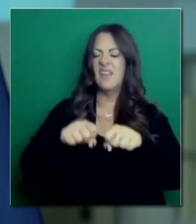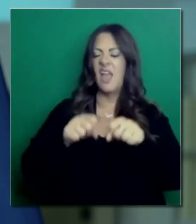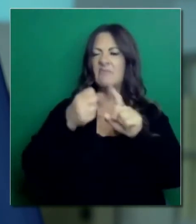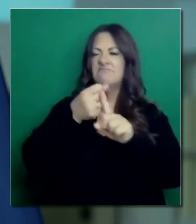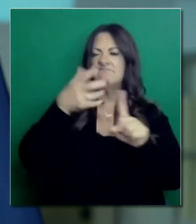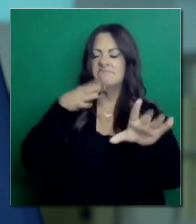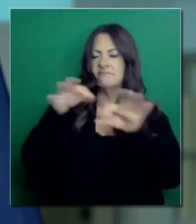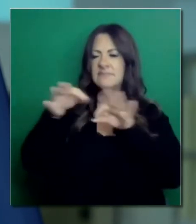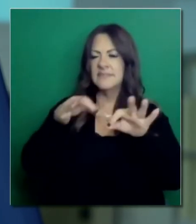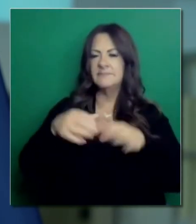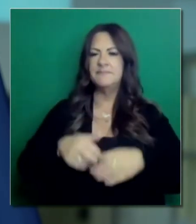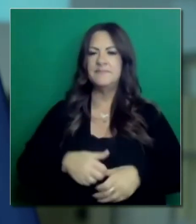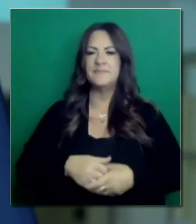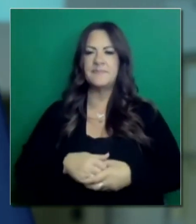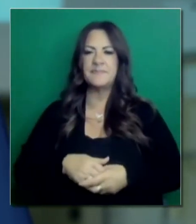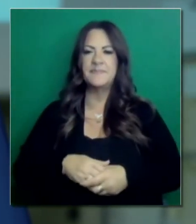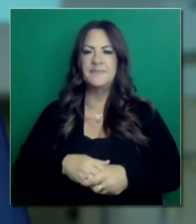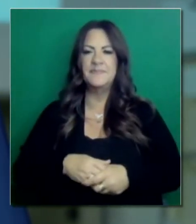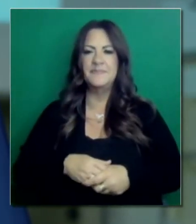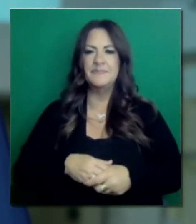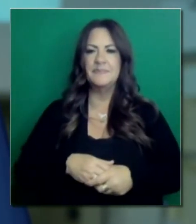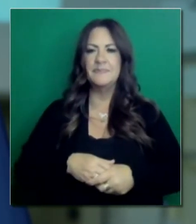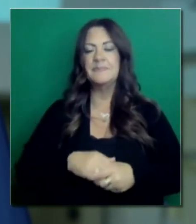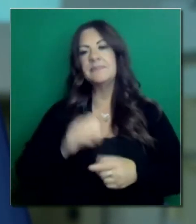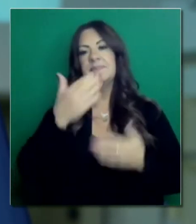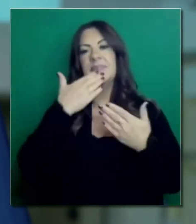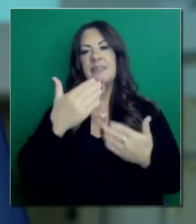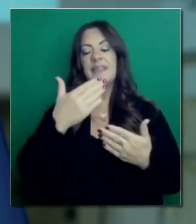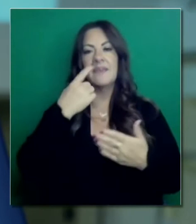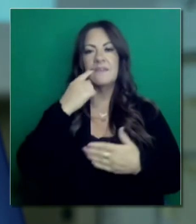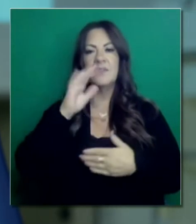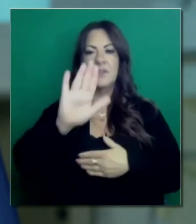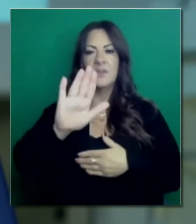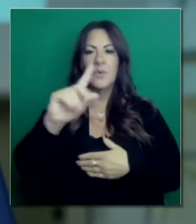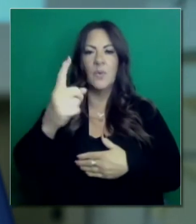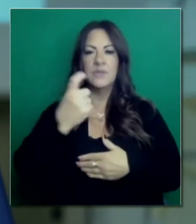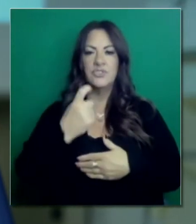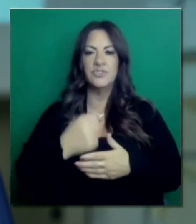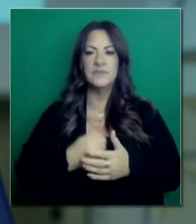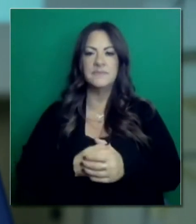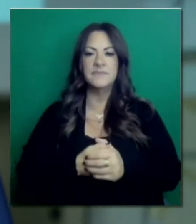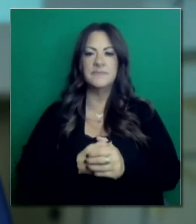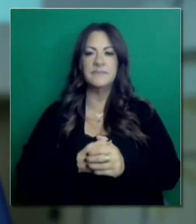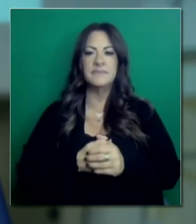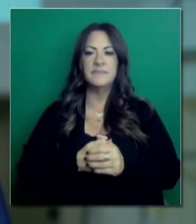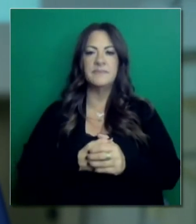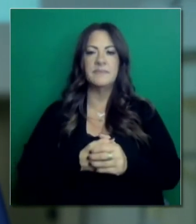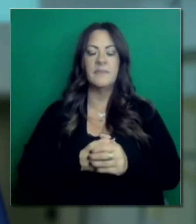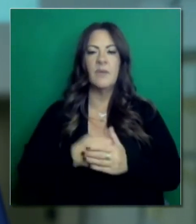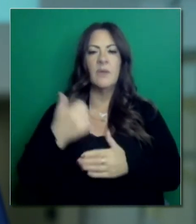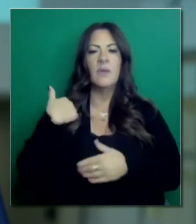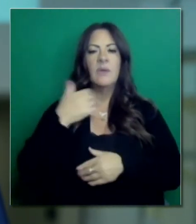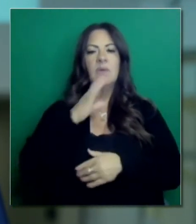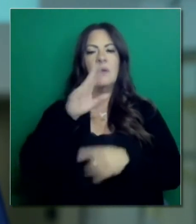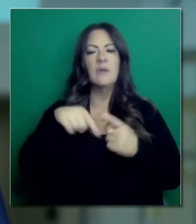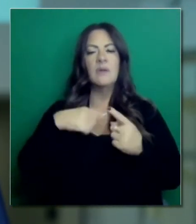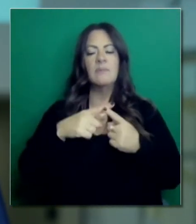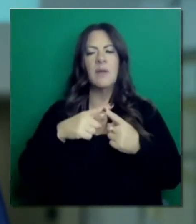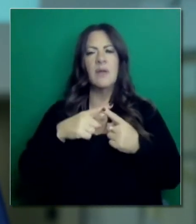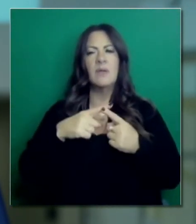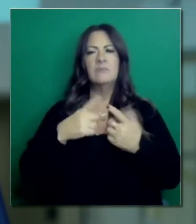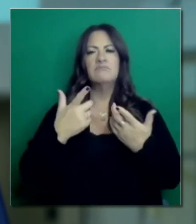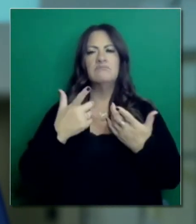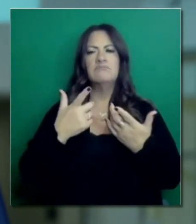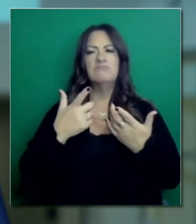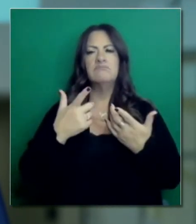Hey, Kathleen, thanks for the question. So when we went into the regional stay-at-home order, we did it with the eye on what